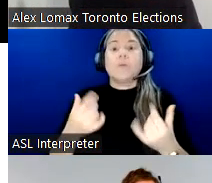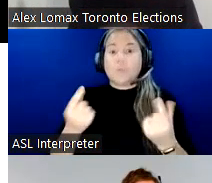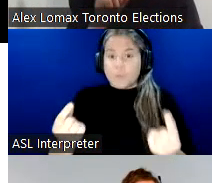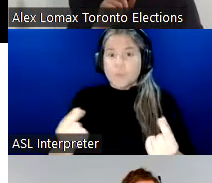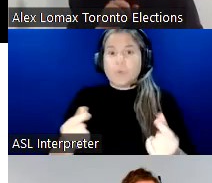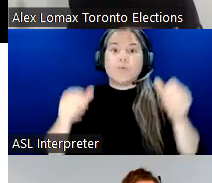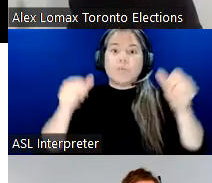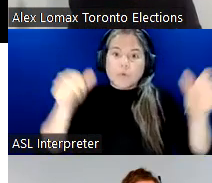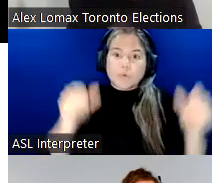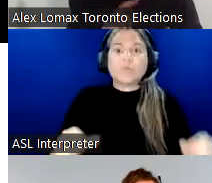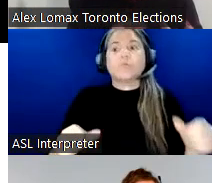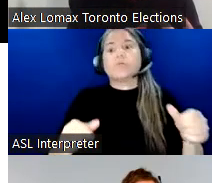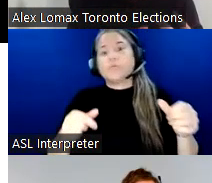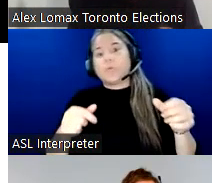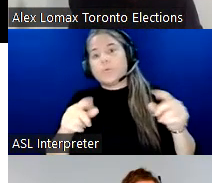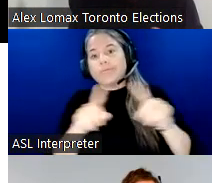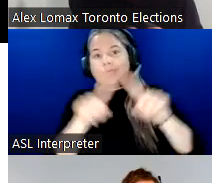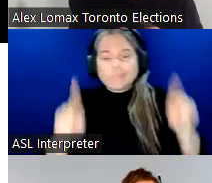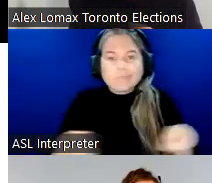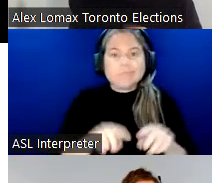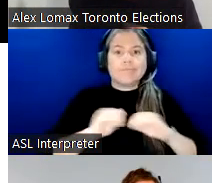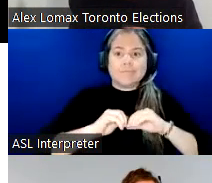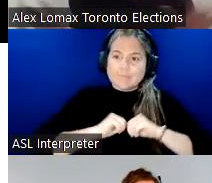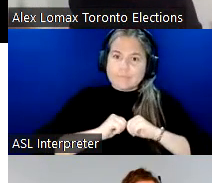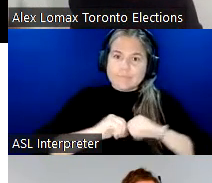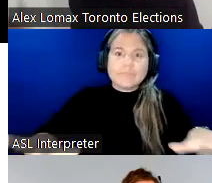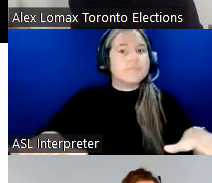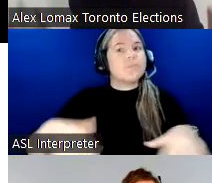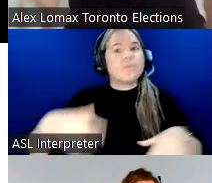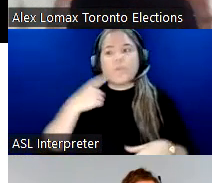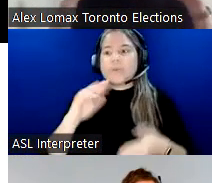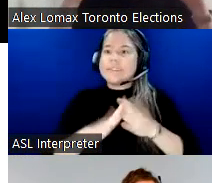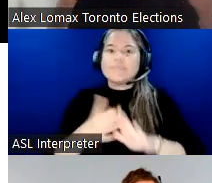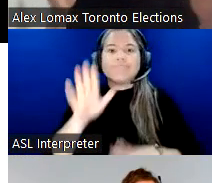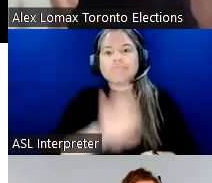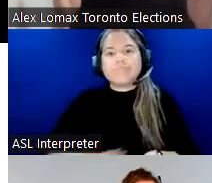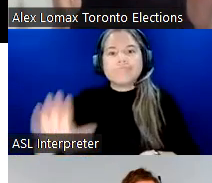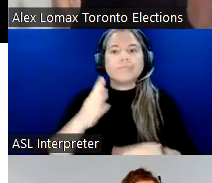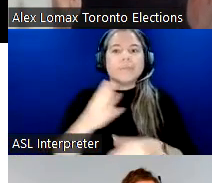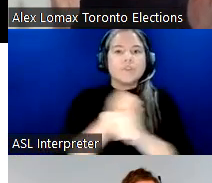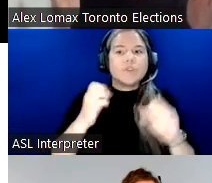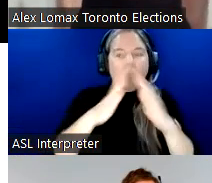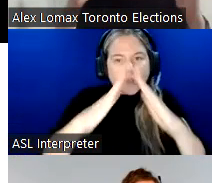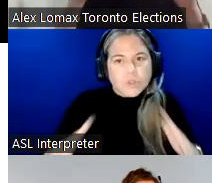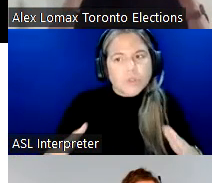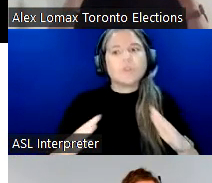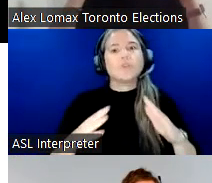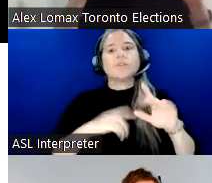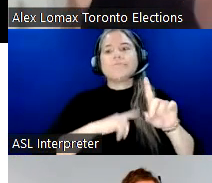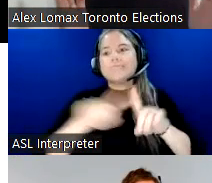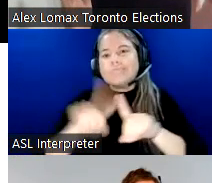all of the drop-in centres, respite centres and shelters across the city with polling place information.